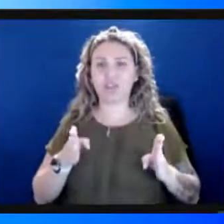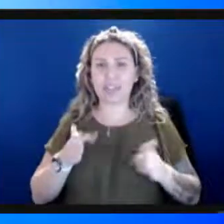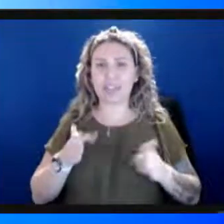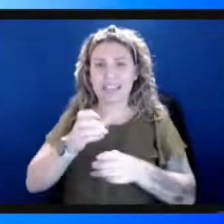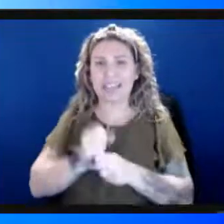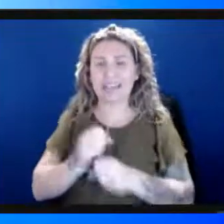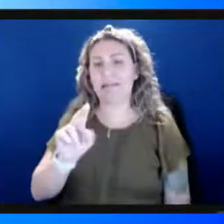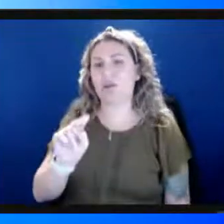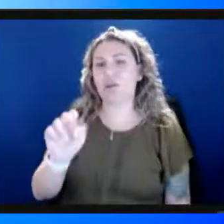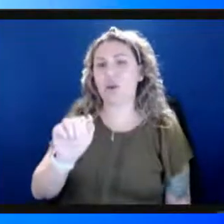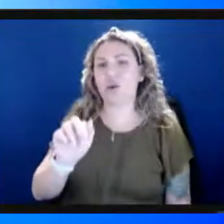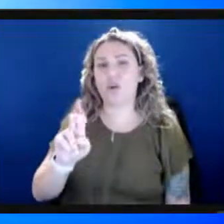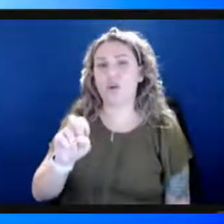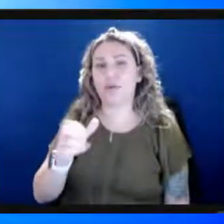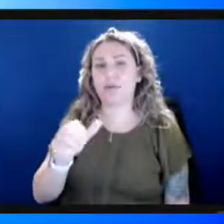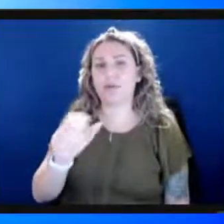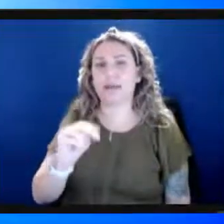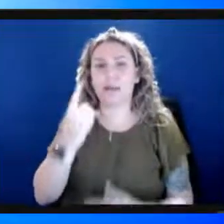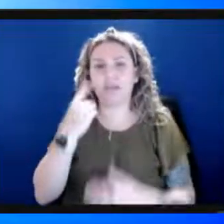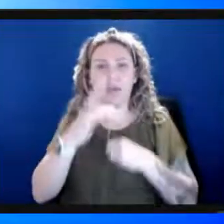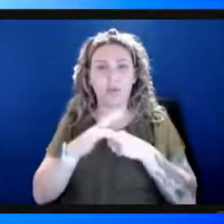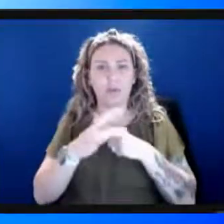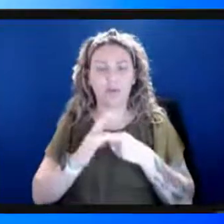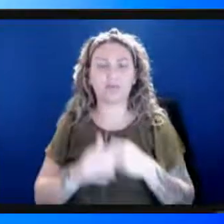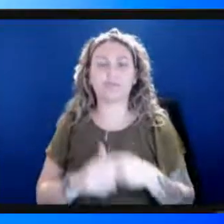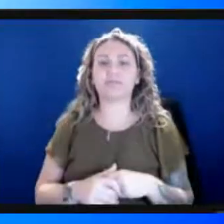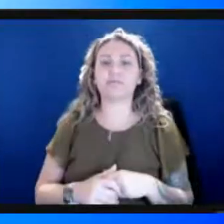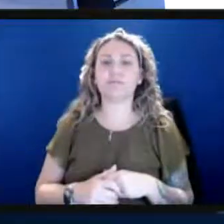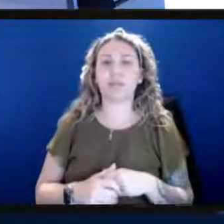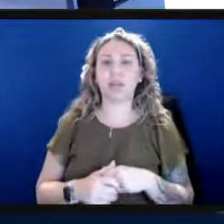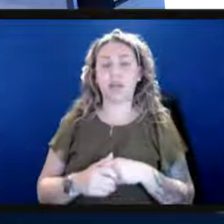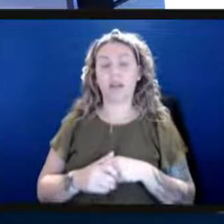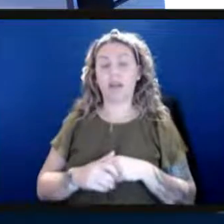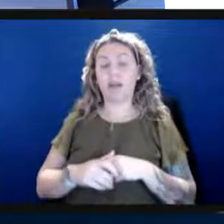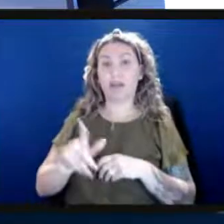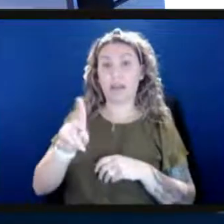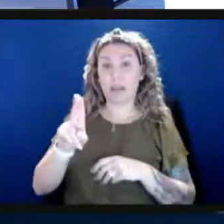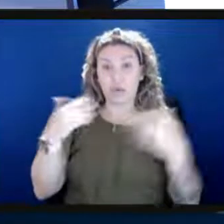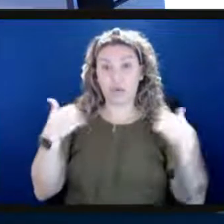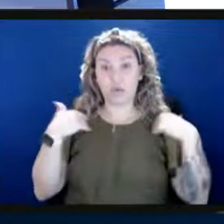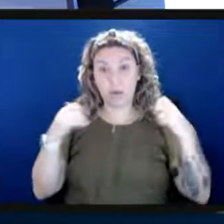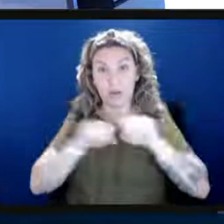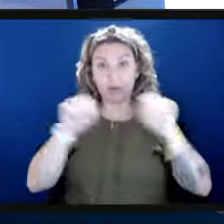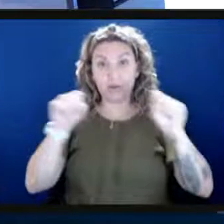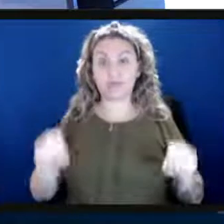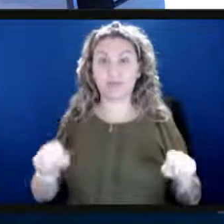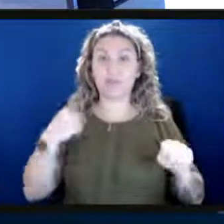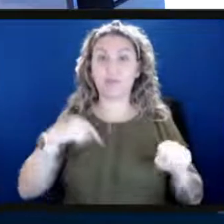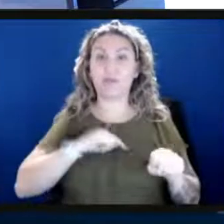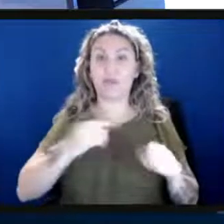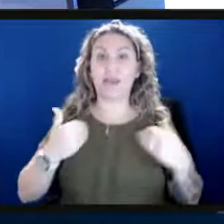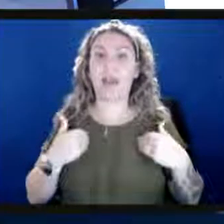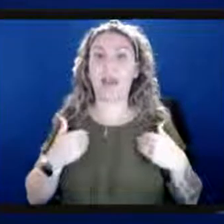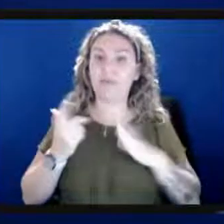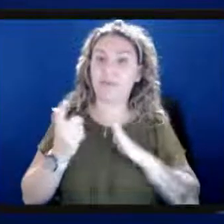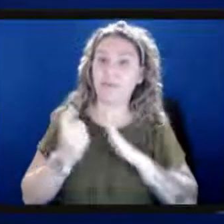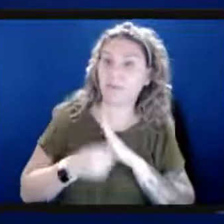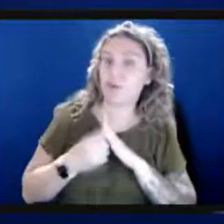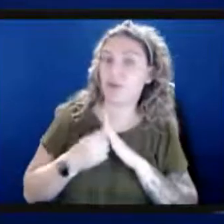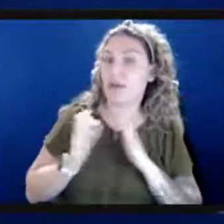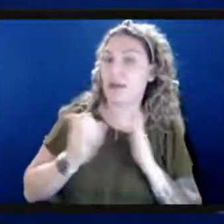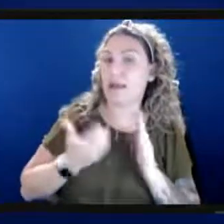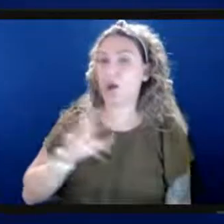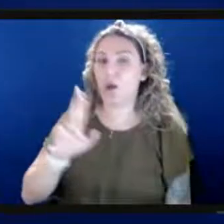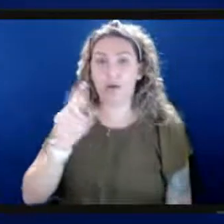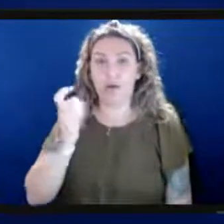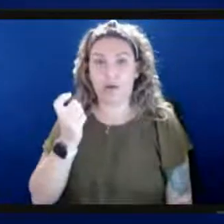available? So I can talk about University of Kansas Health System. We actually have an automated thing in our pharmacy now. If